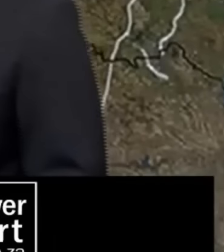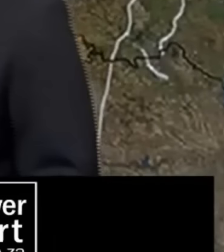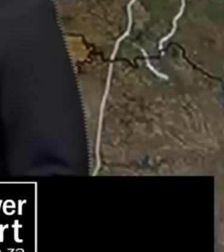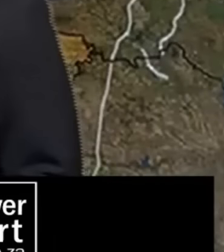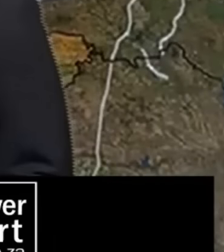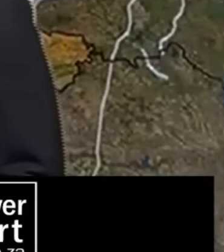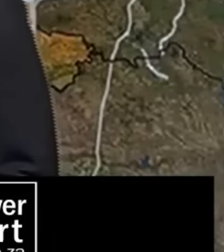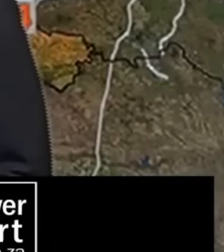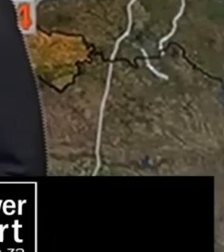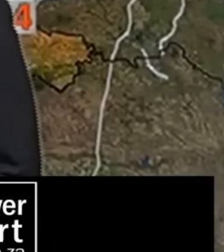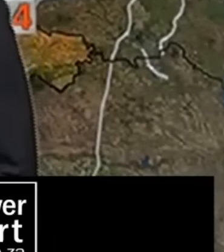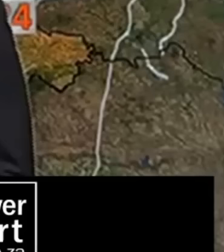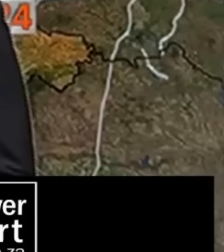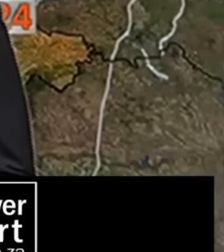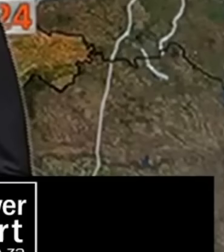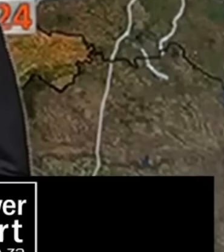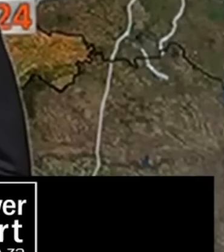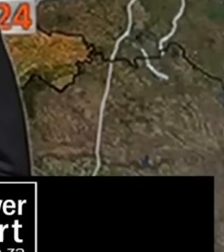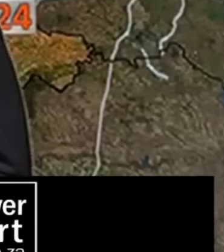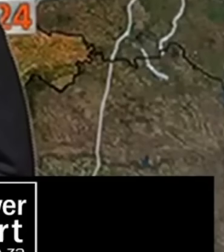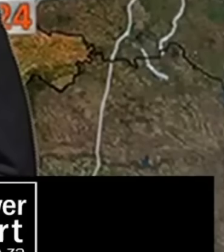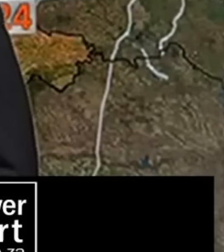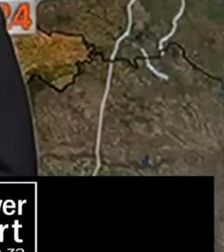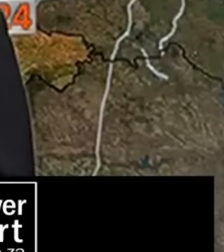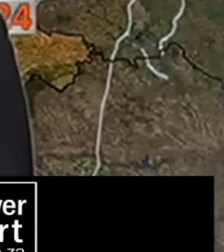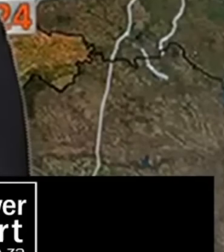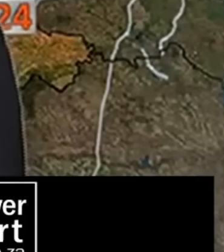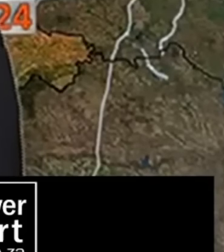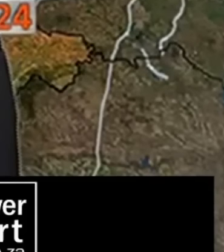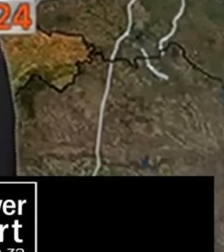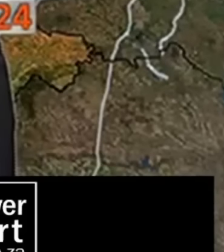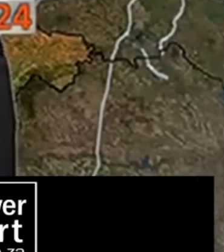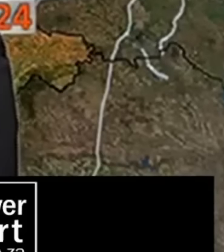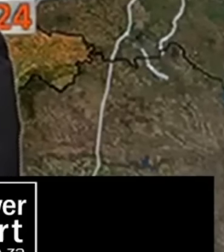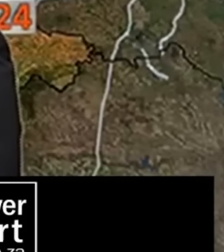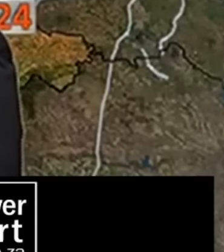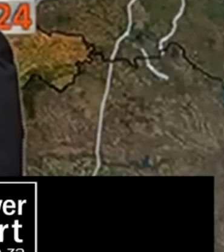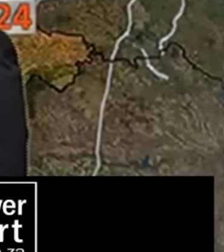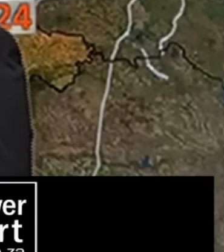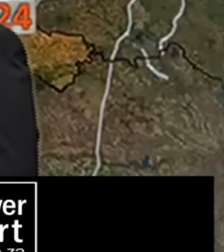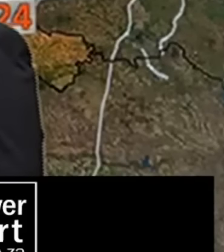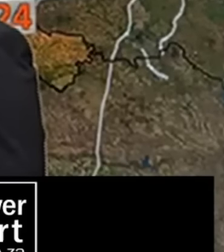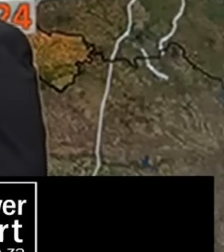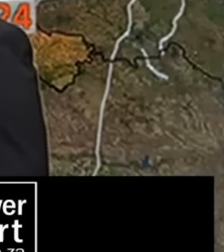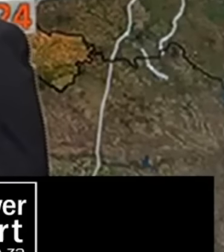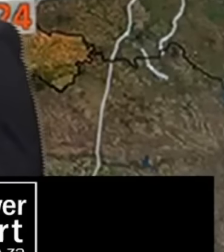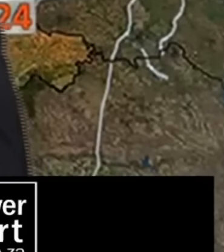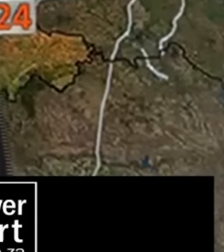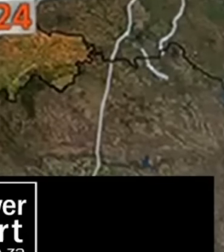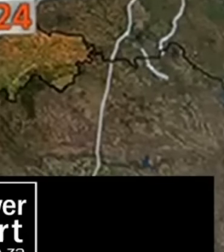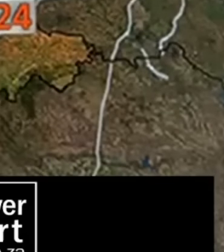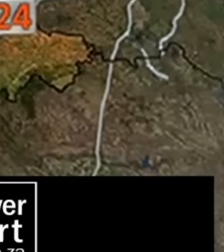hona ka Rosazrana ke le teng ho hlokomela re tla tle ho pholo re gate di rita fela ho 20 kaofela re shebile hona ka Vryburg o tla jwale ho ka